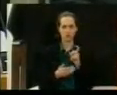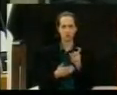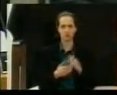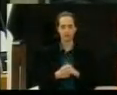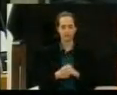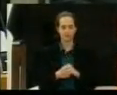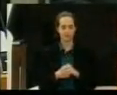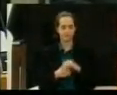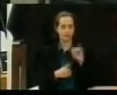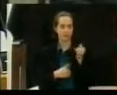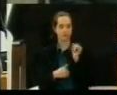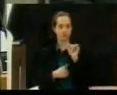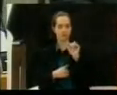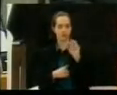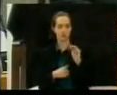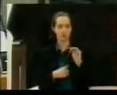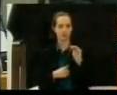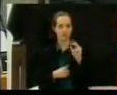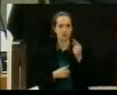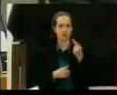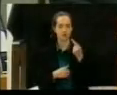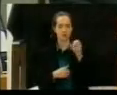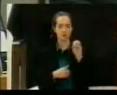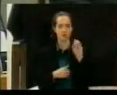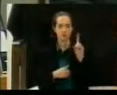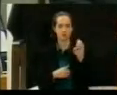What about Jim Golden?